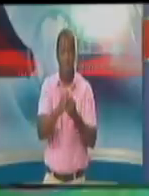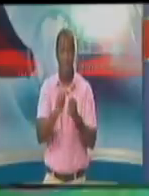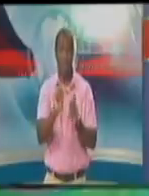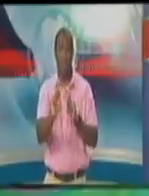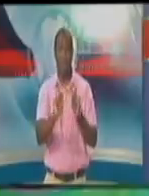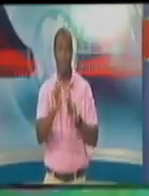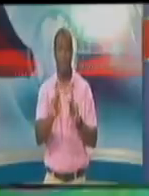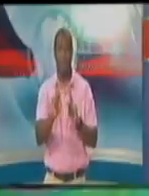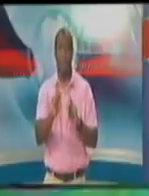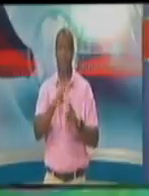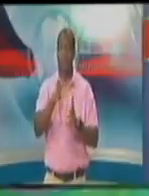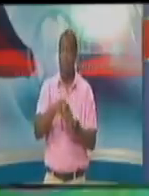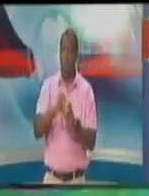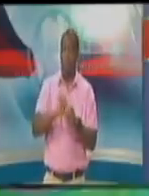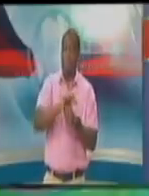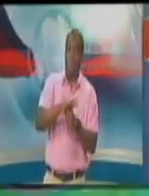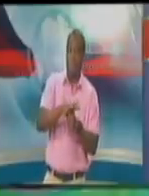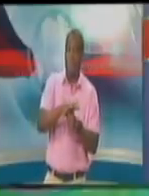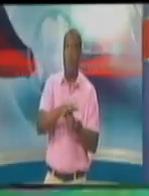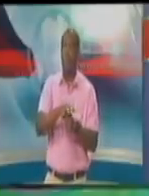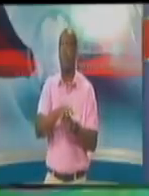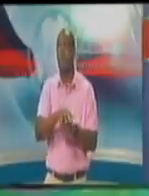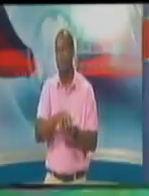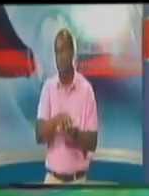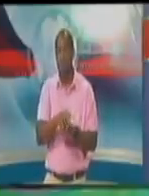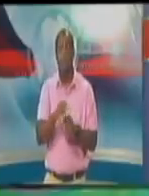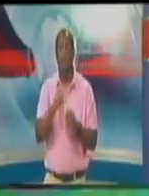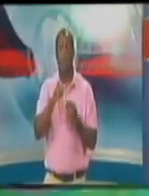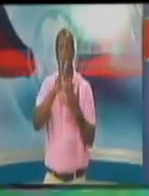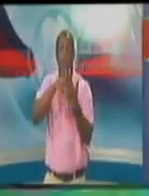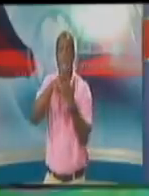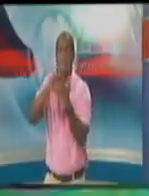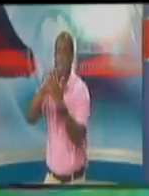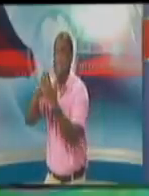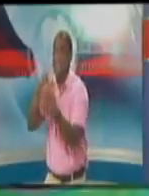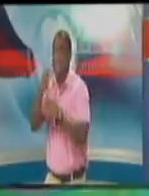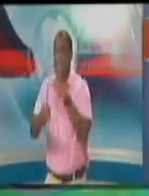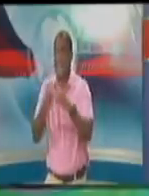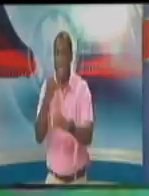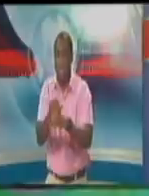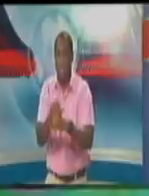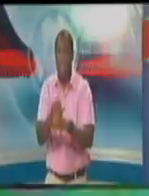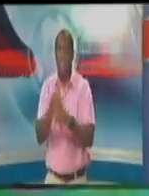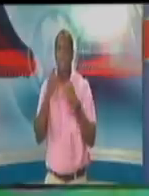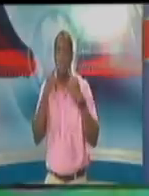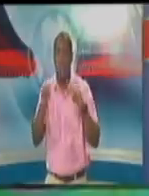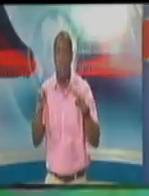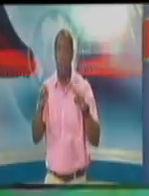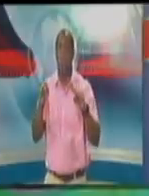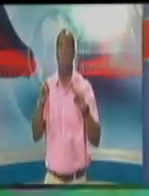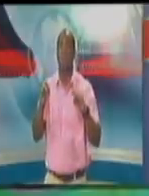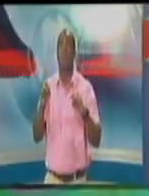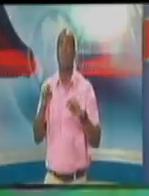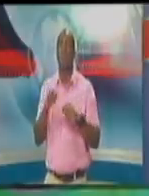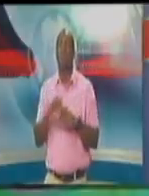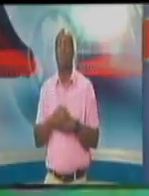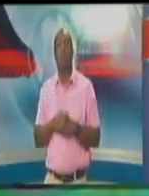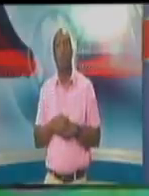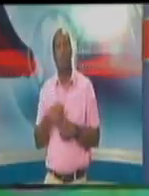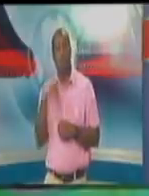based on what we see in the international media, it seems as though a lot of people are willing to take the risk or say